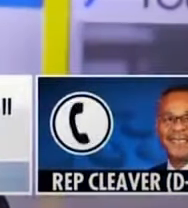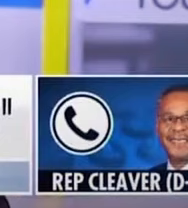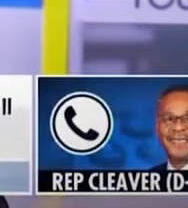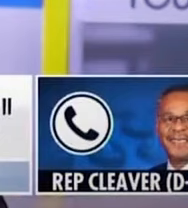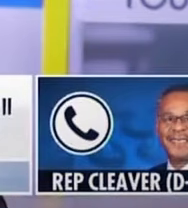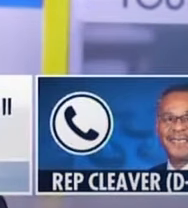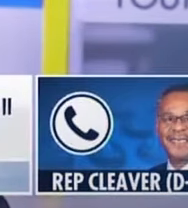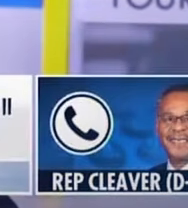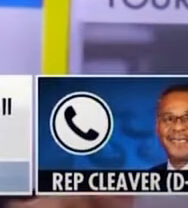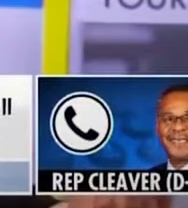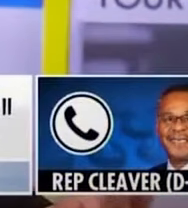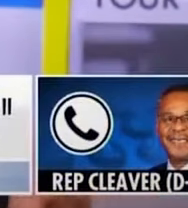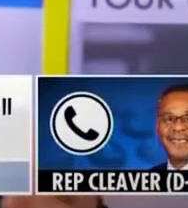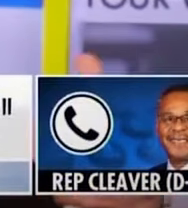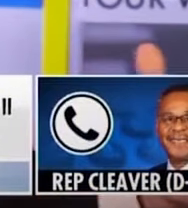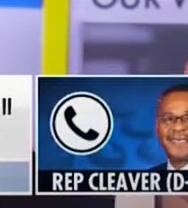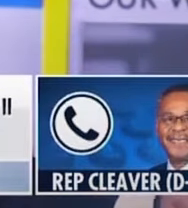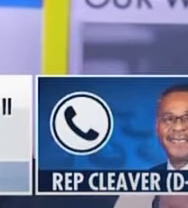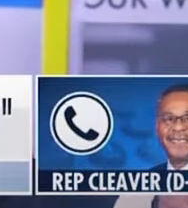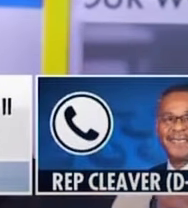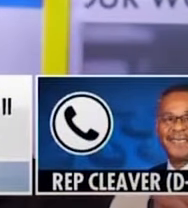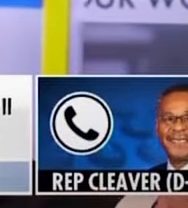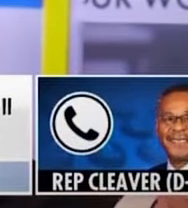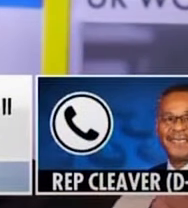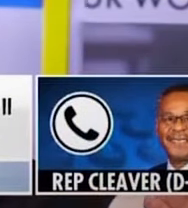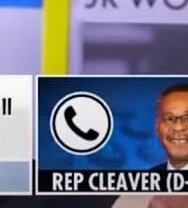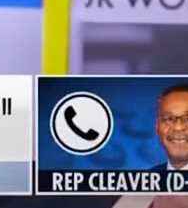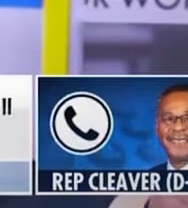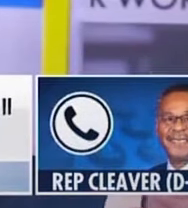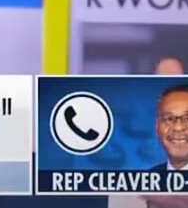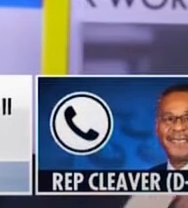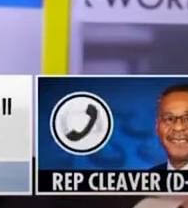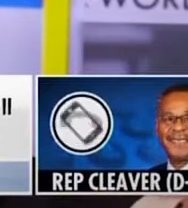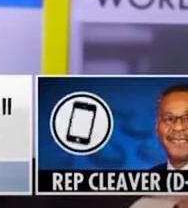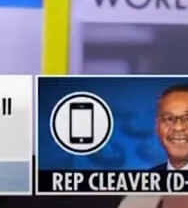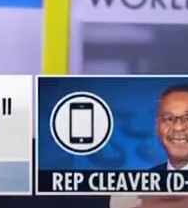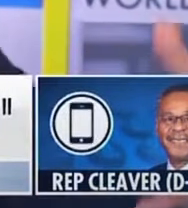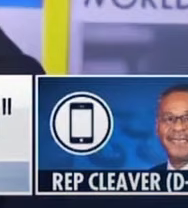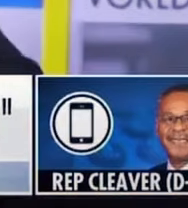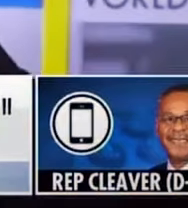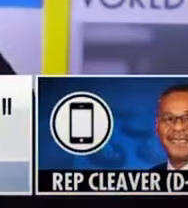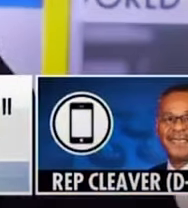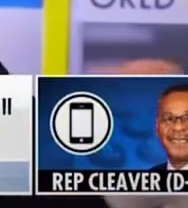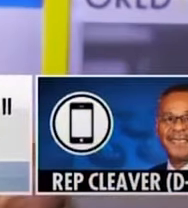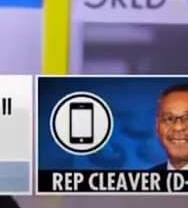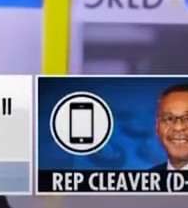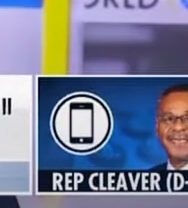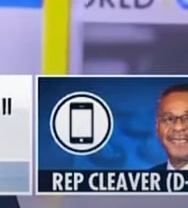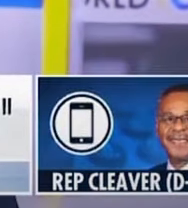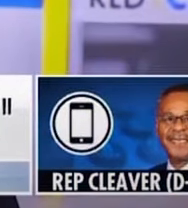you just making a point here, or were you saying something bigger? Because a lot of people took offense by saying, well, now he's